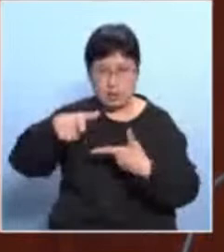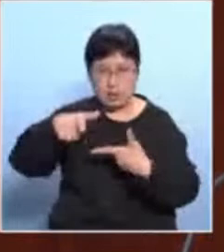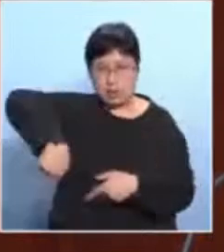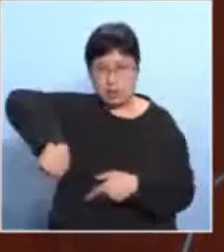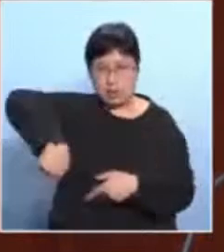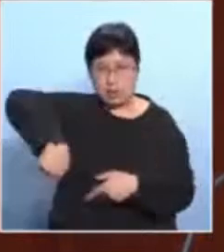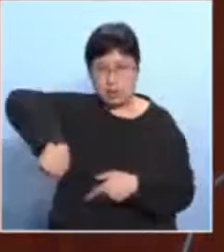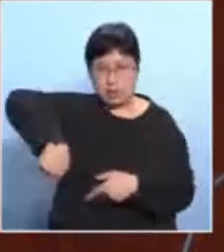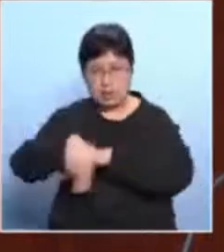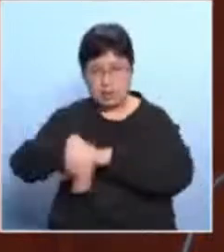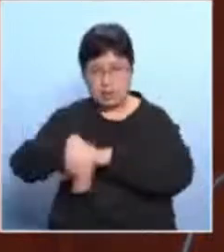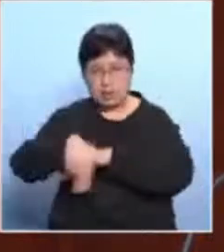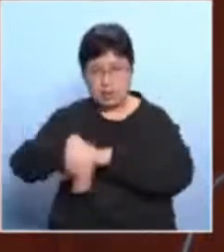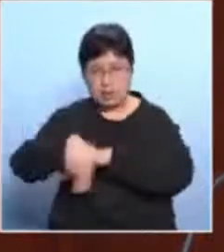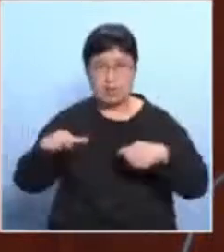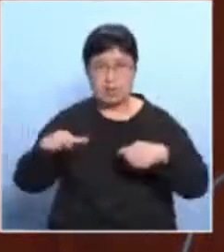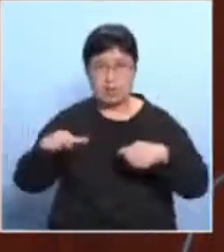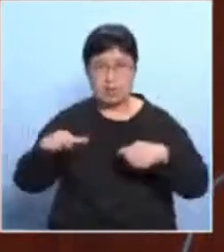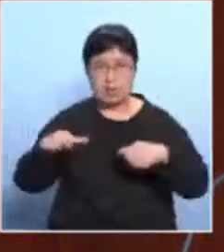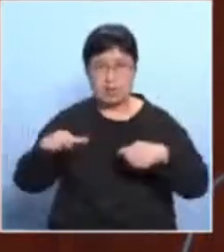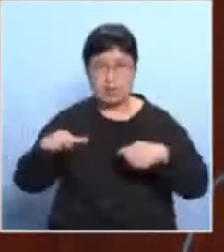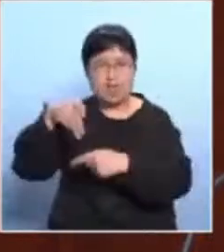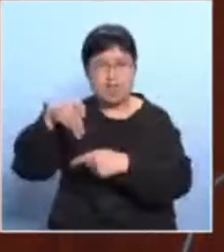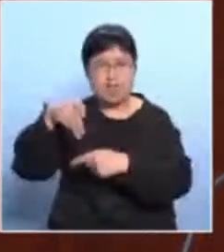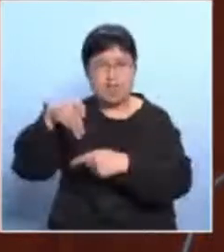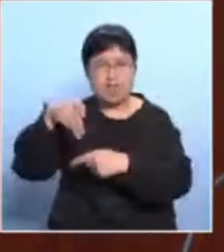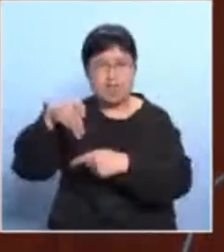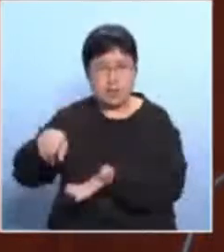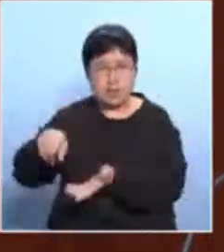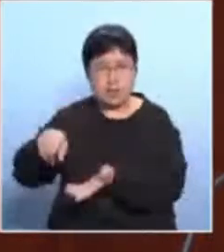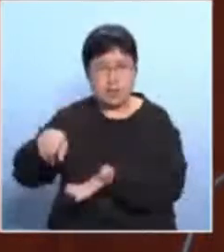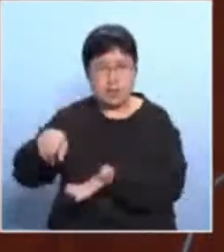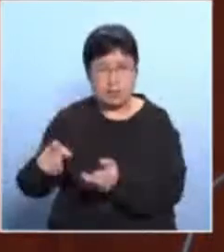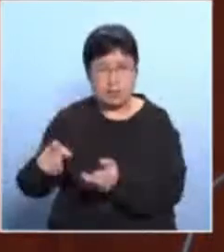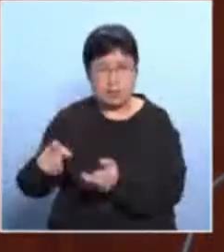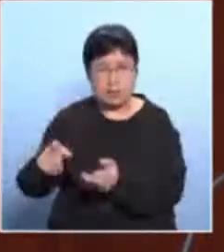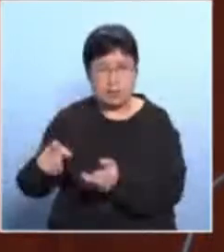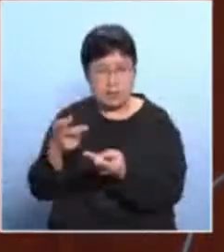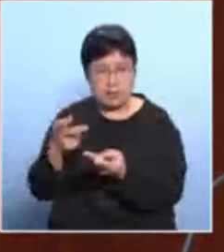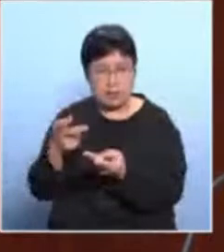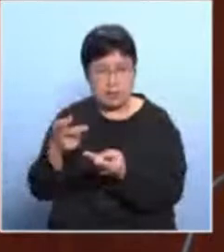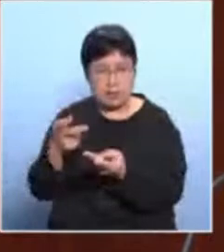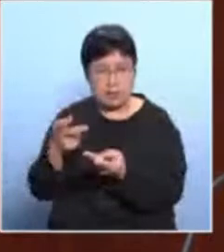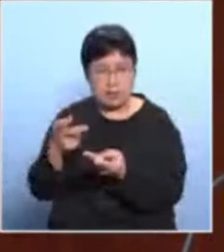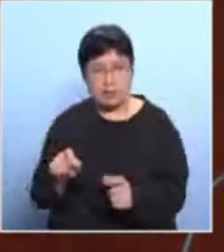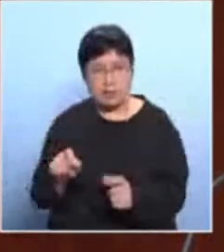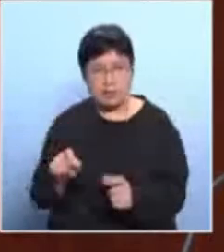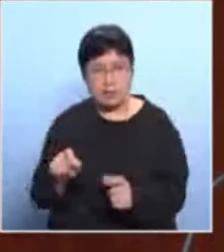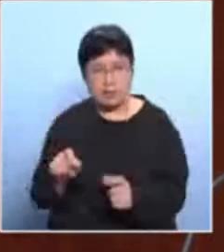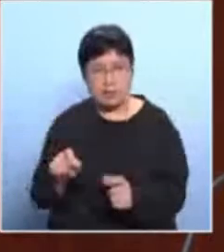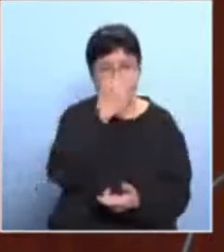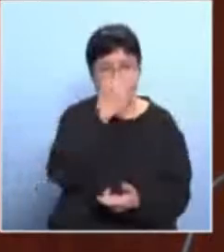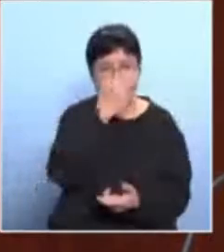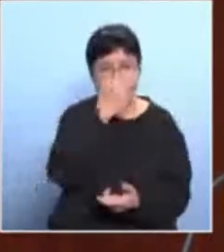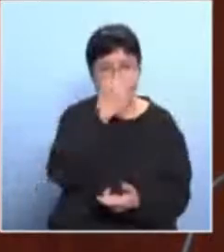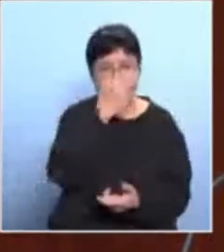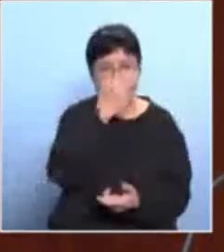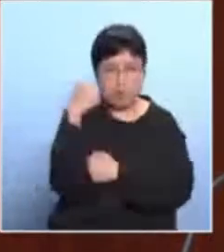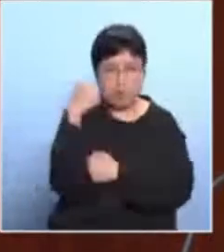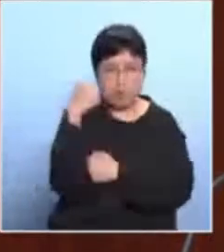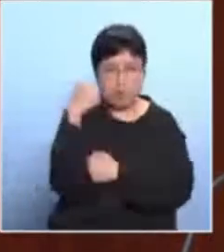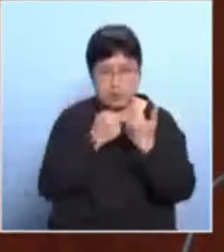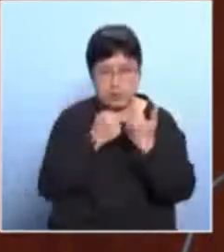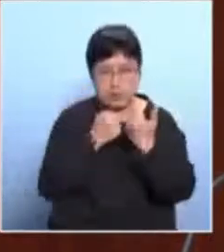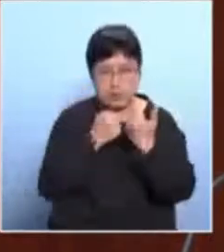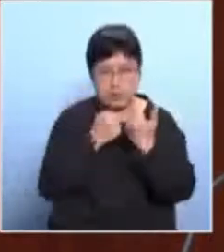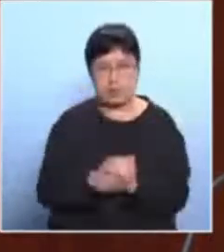Science and Technology Innovation Cooperation Zone, setting out the development positioning of the Shenzhen Park. The government will